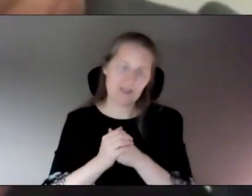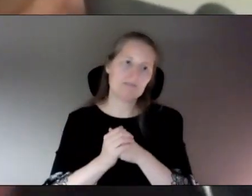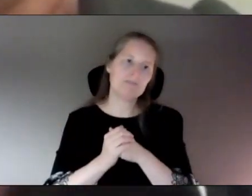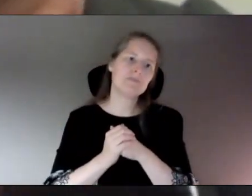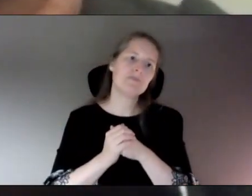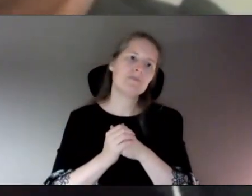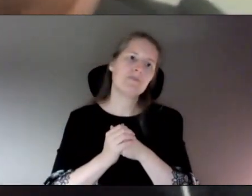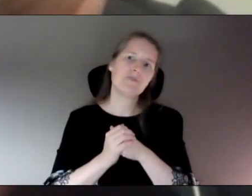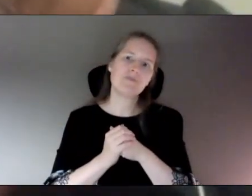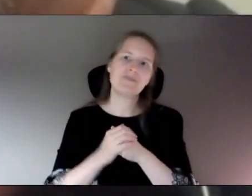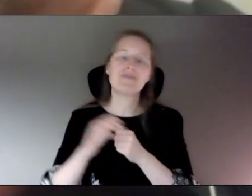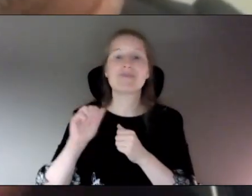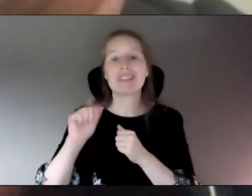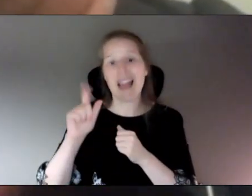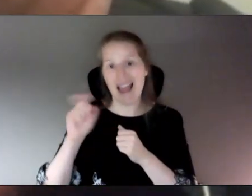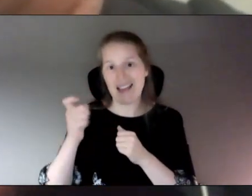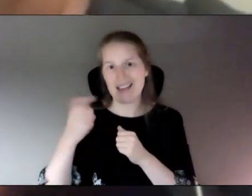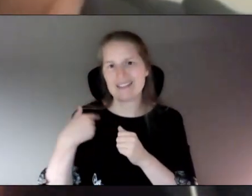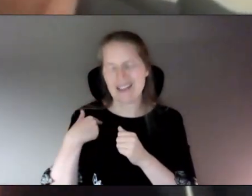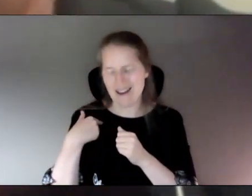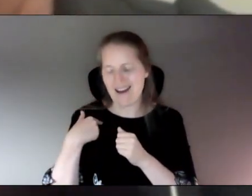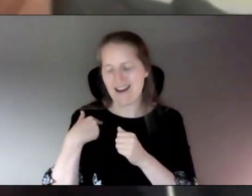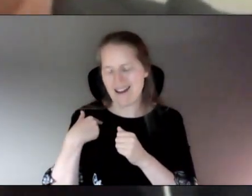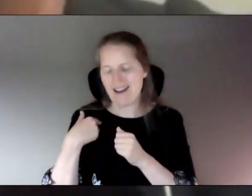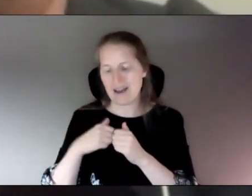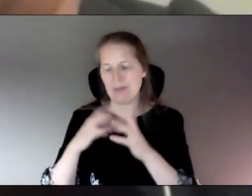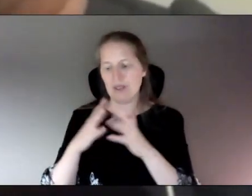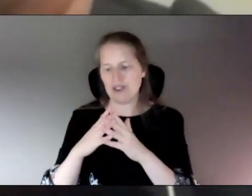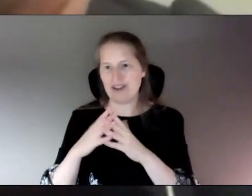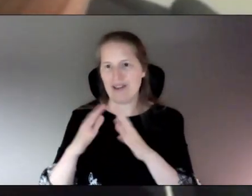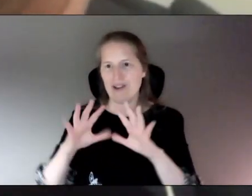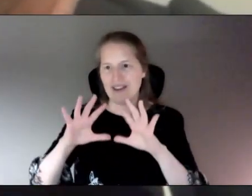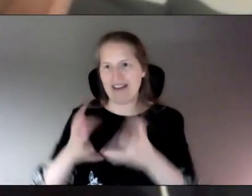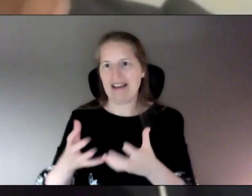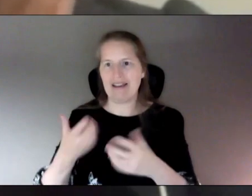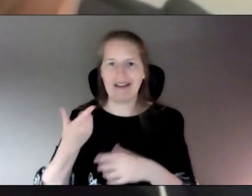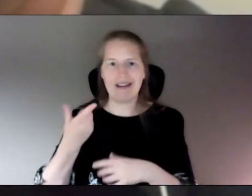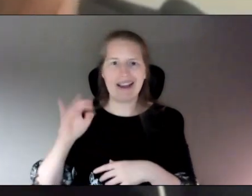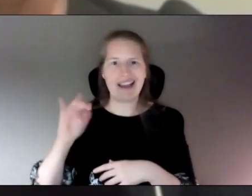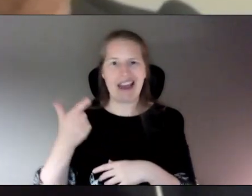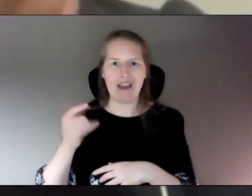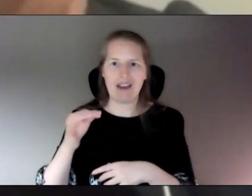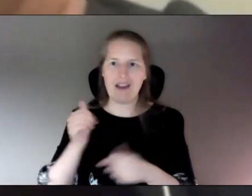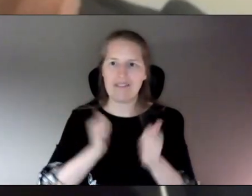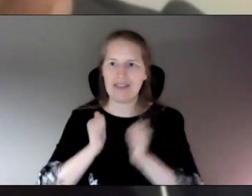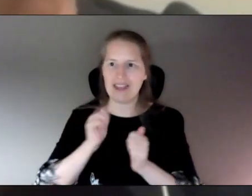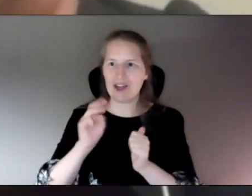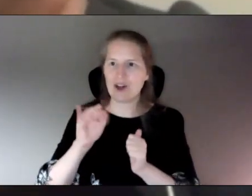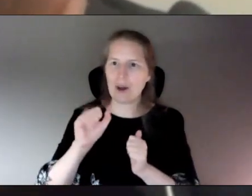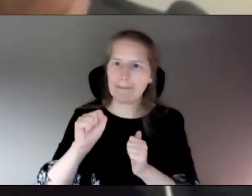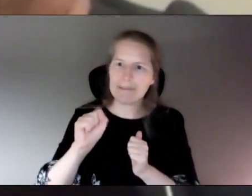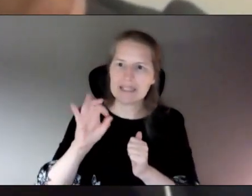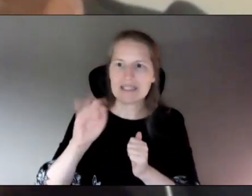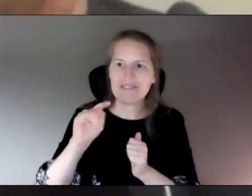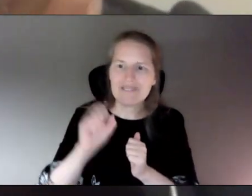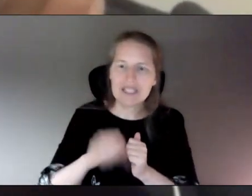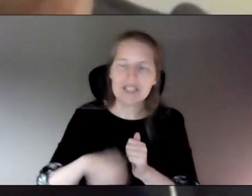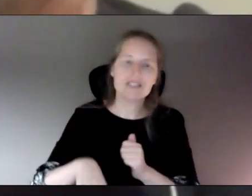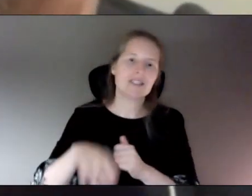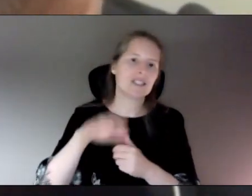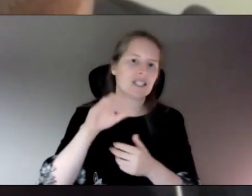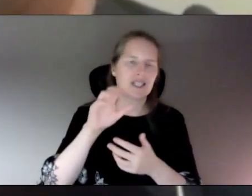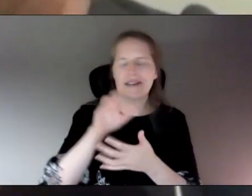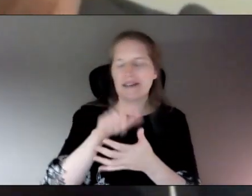Alex and I actually put together a gang of theater misfits, Katie and Sarah and Yorgos and Moyenda